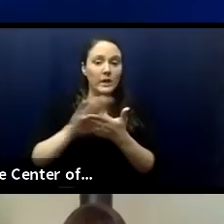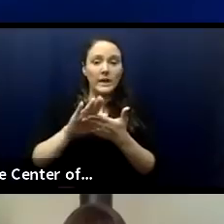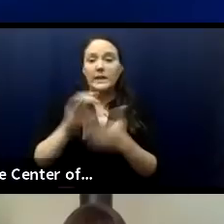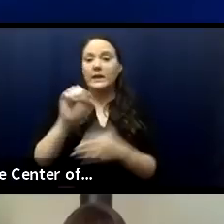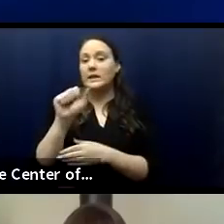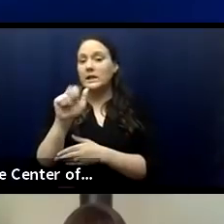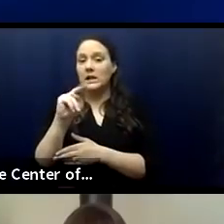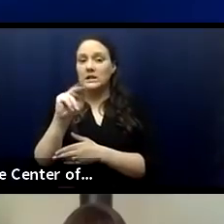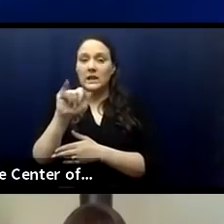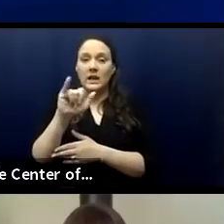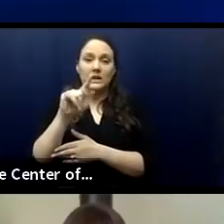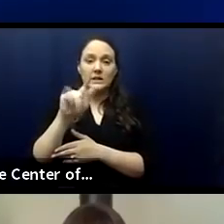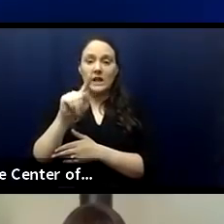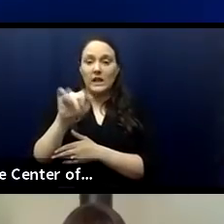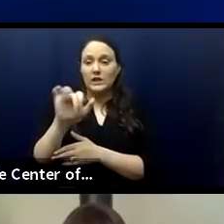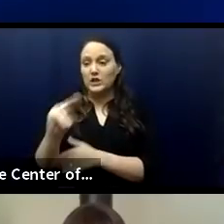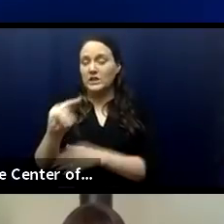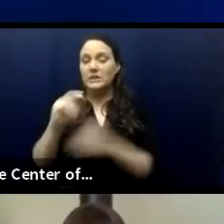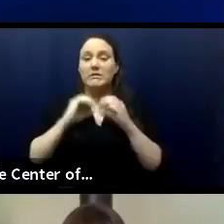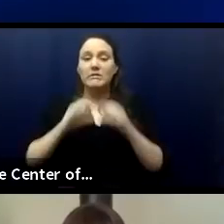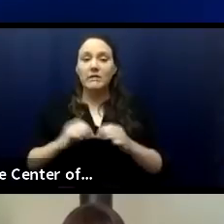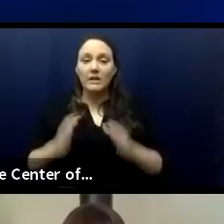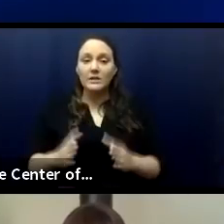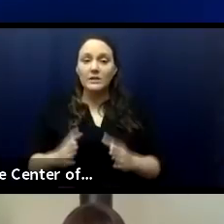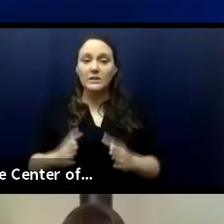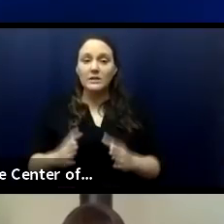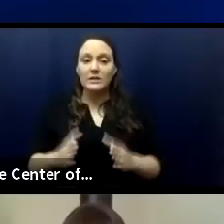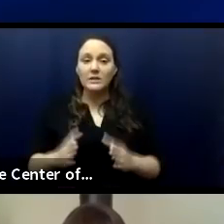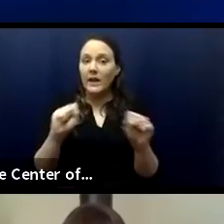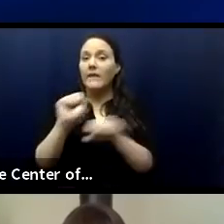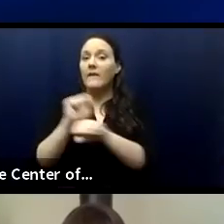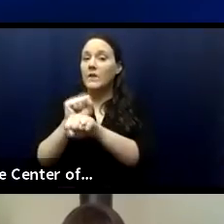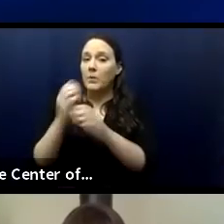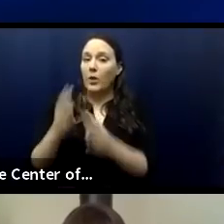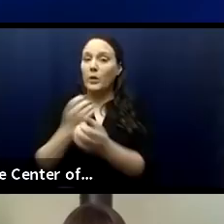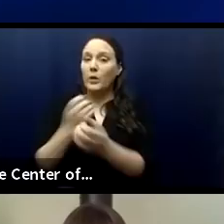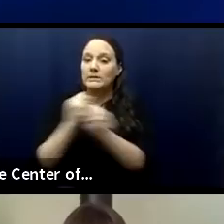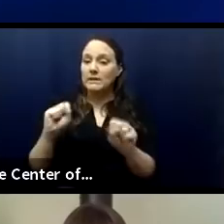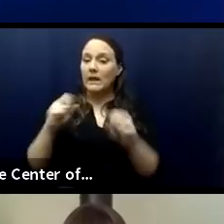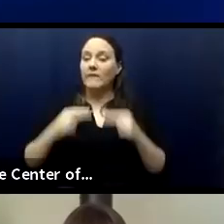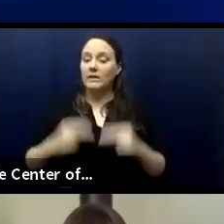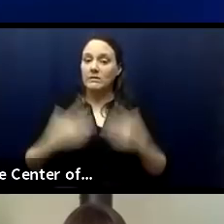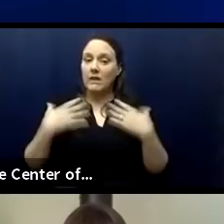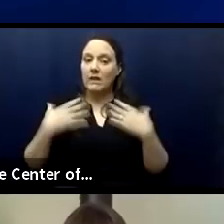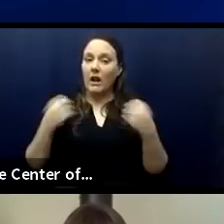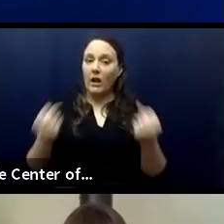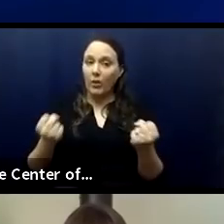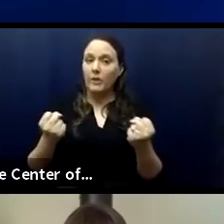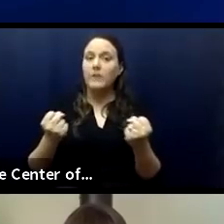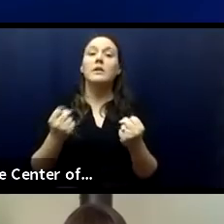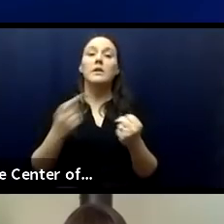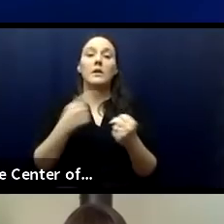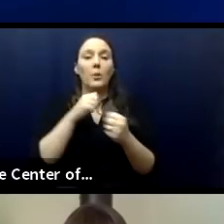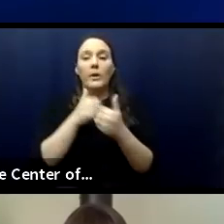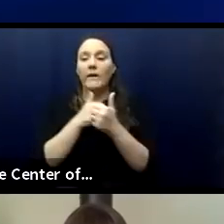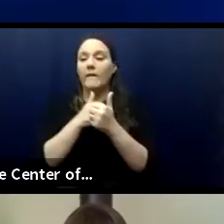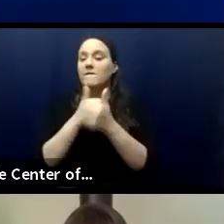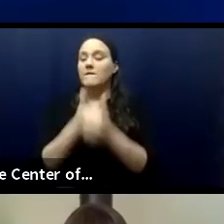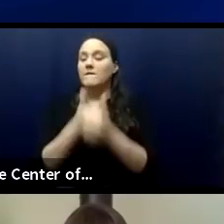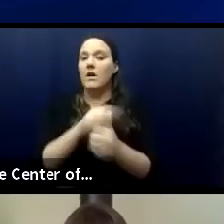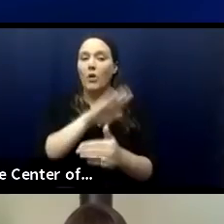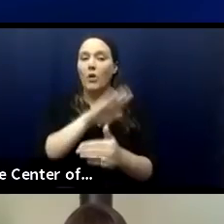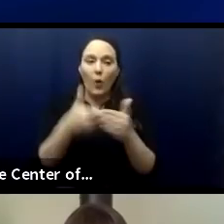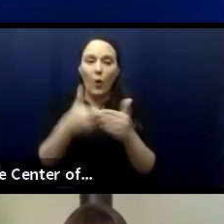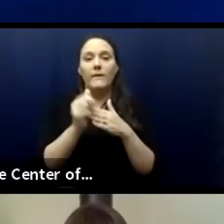keeping our customers safe, keeping our staff members safe and healthy. We have done nothing but follow all of the guidelines, all